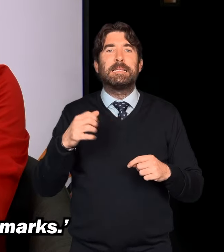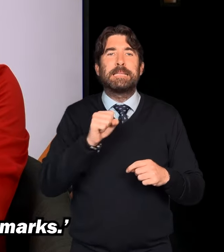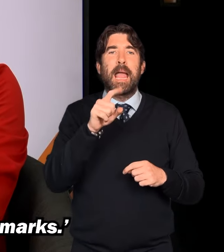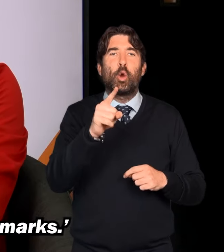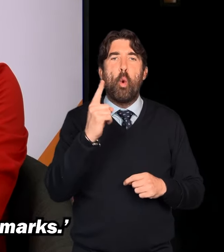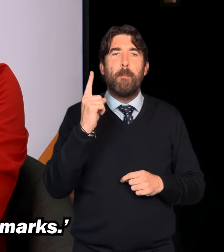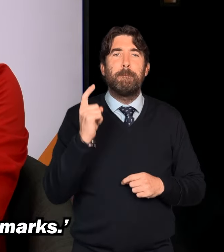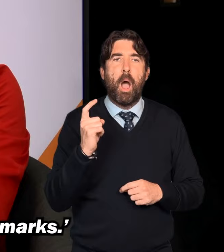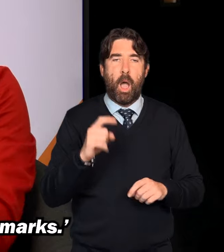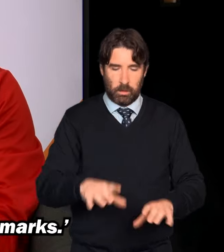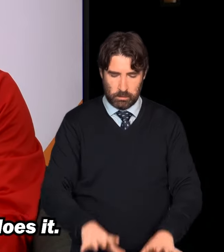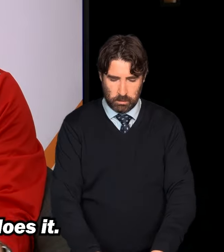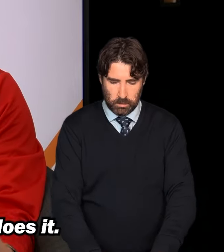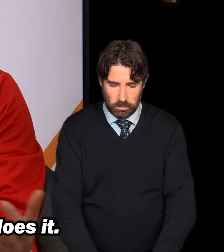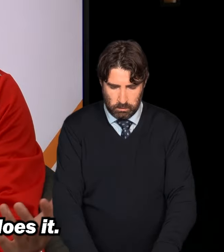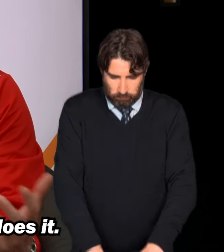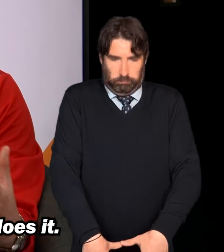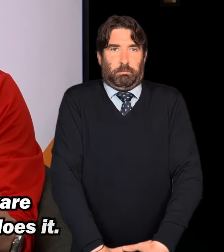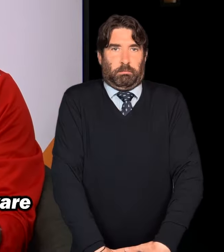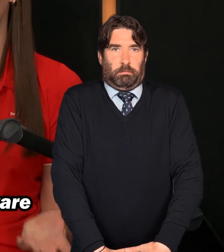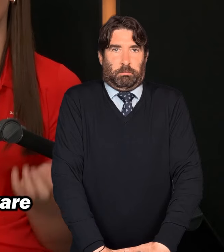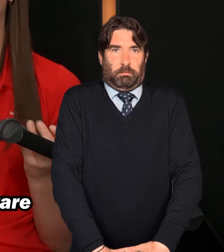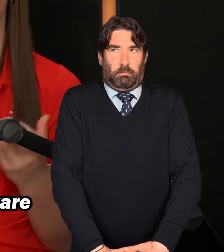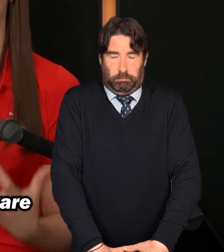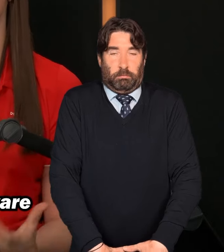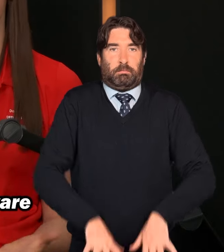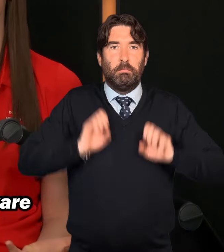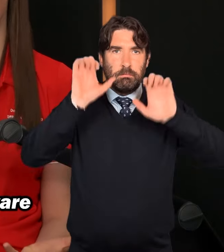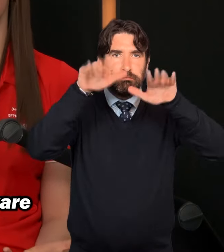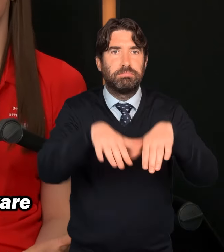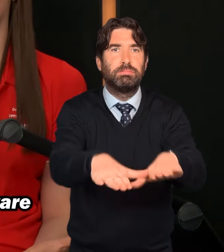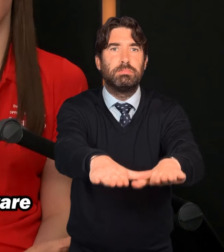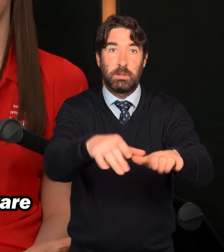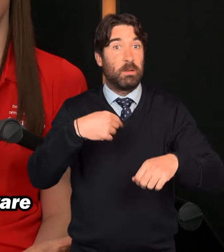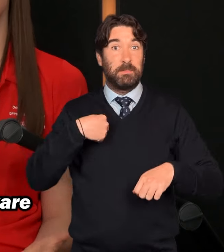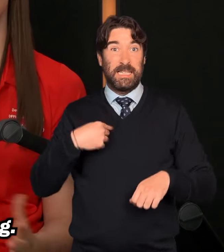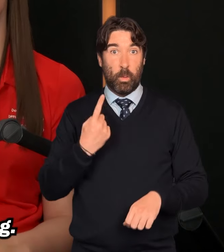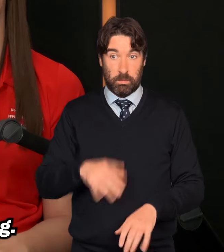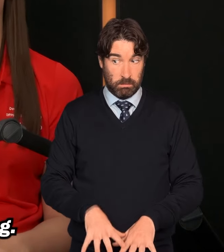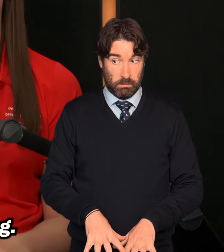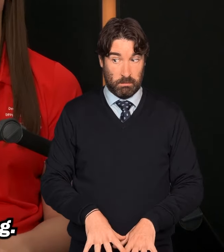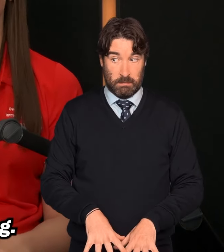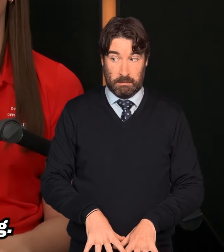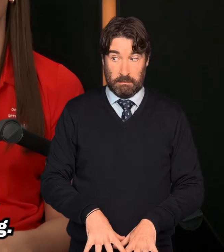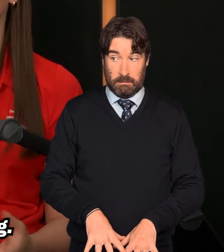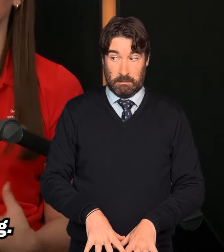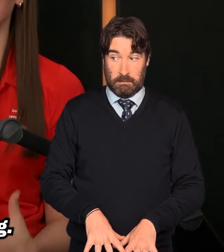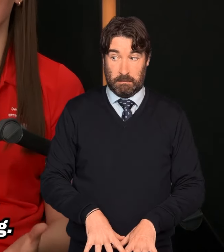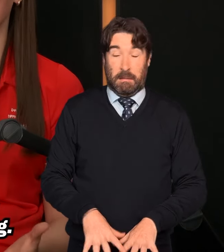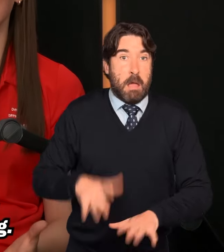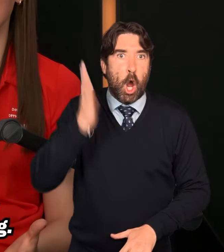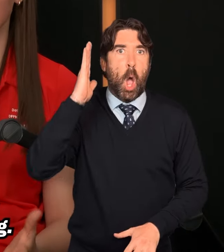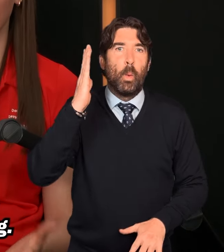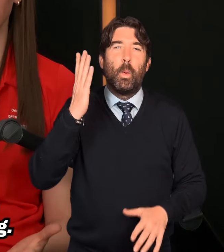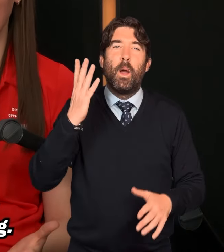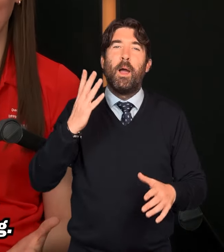the take your mark. So I don't know how Charlotte does it. It relies on being very aware of everyone else. You've got to be thinking, I don't